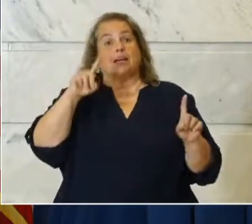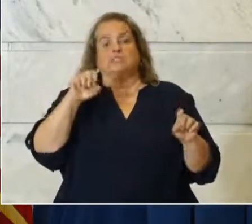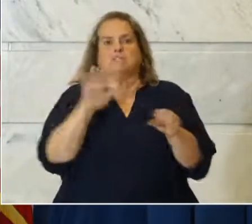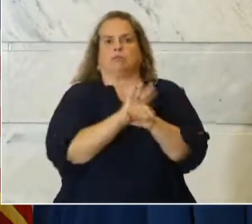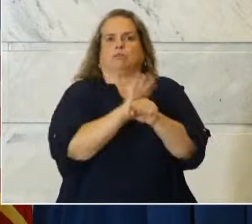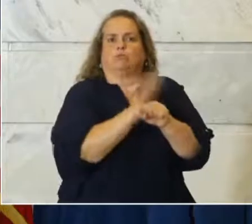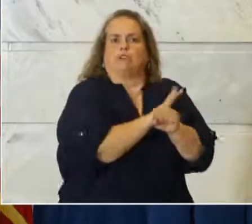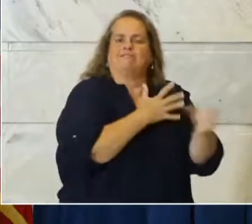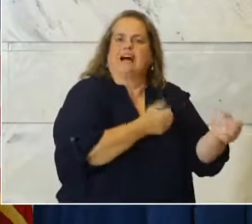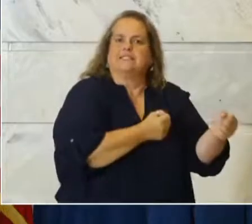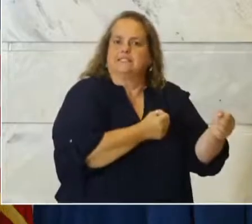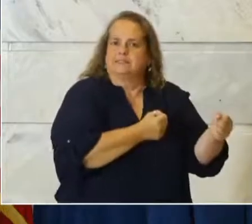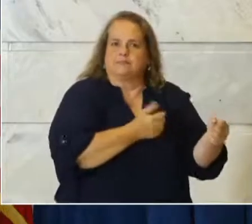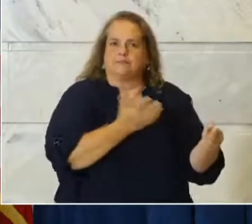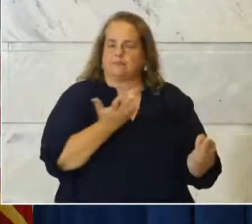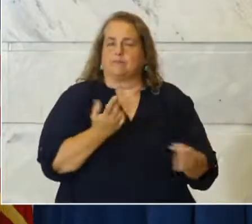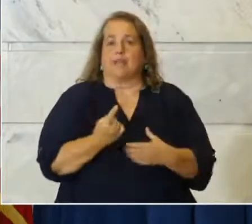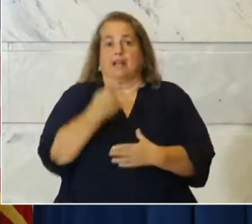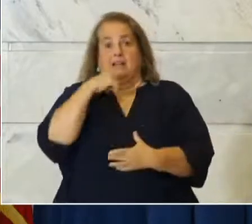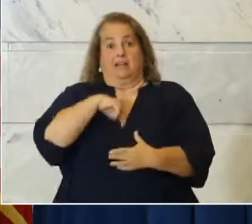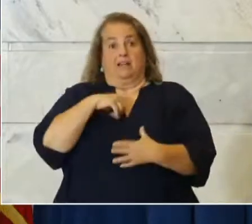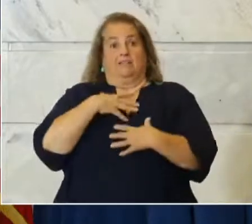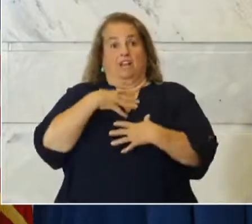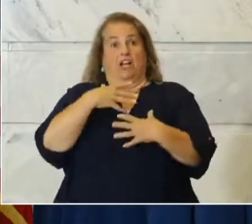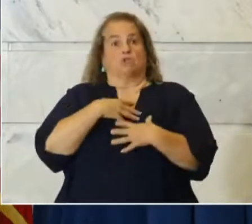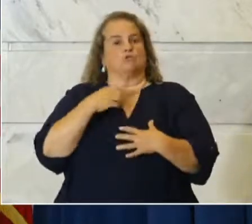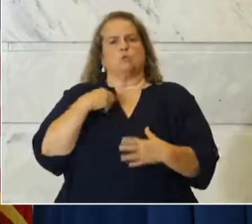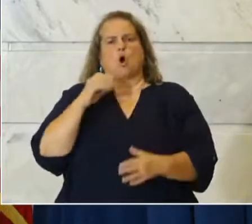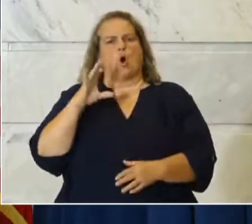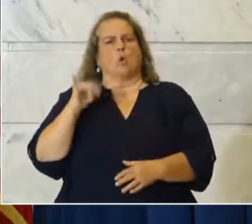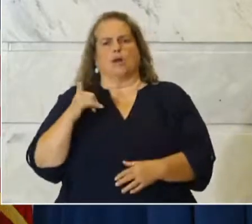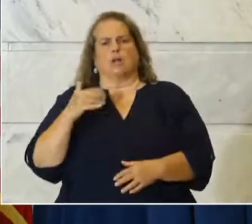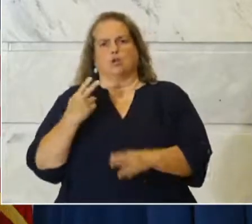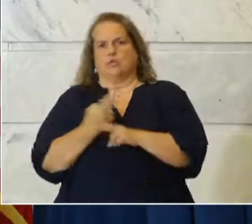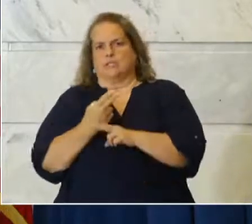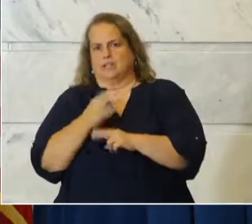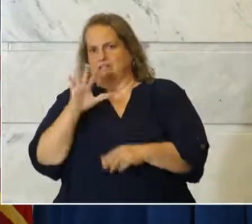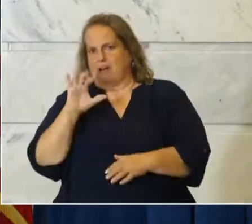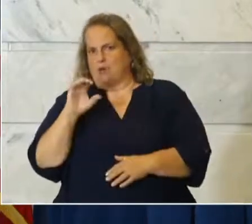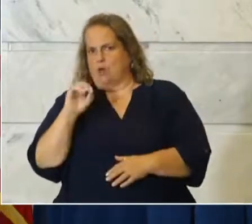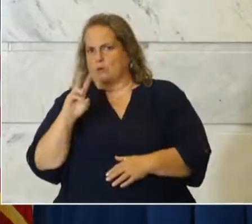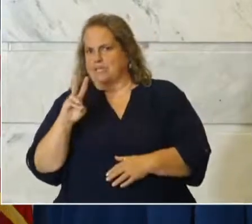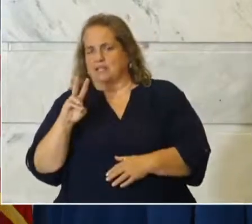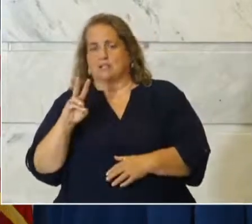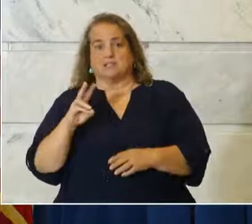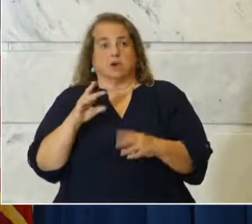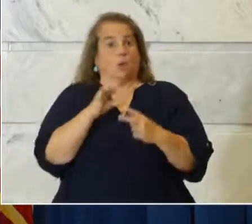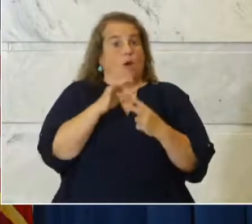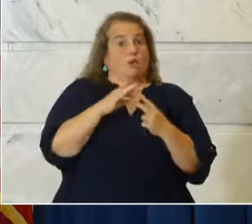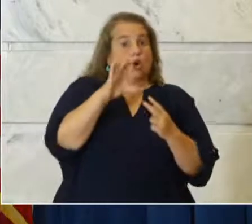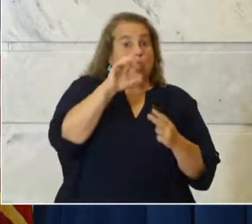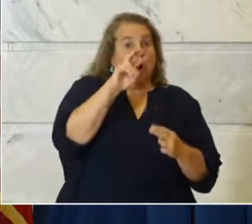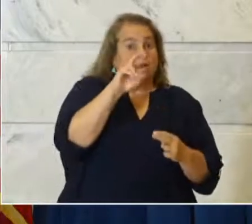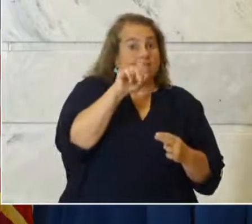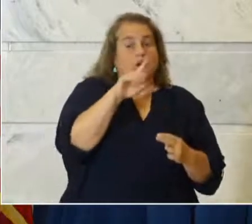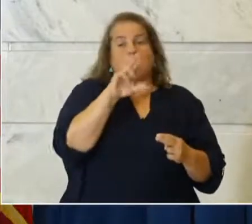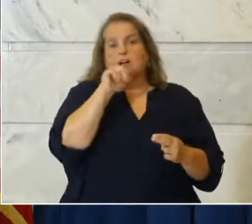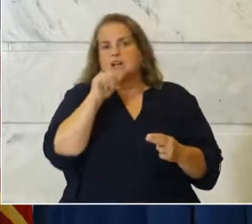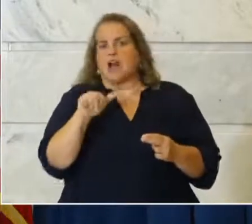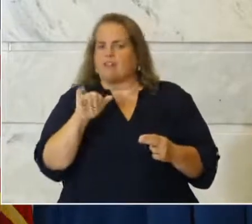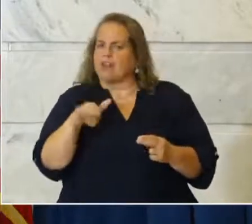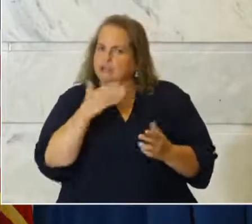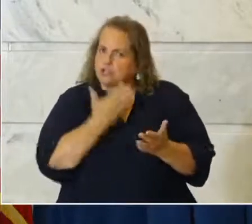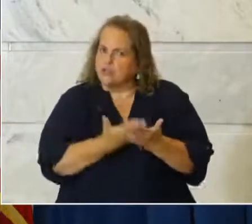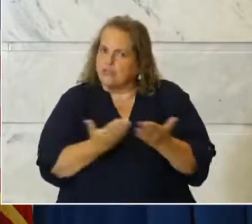quickly. Finally, ventilators, only 506 occupied, and whether it's COVID or not, that's a good thing. That means that only